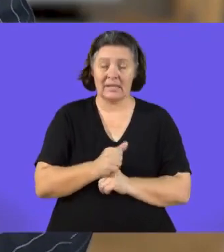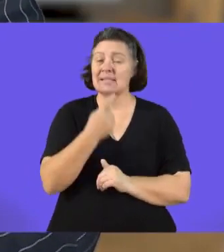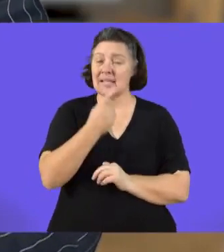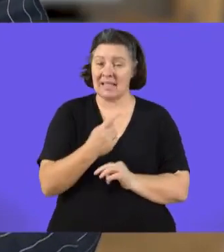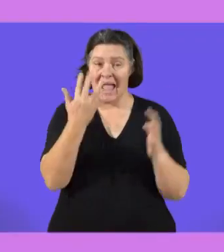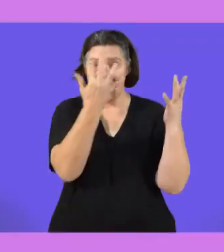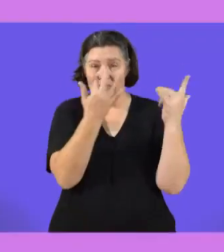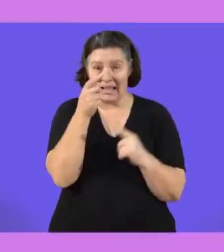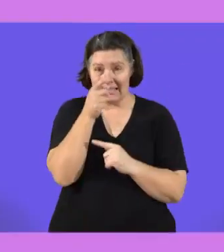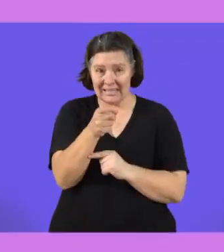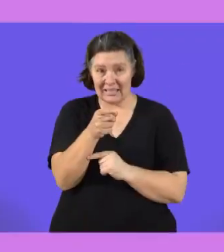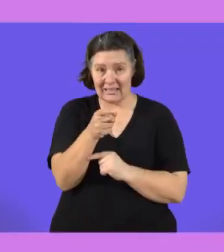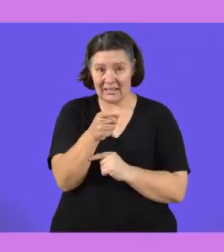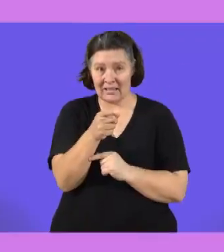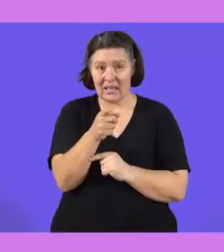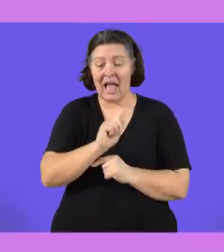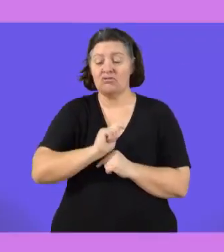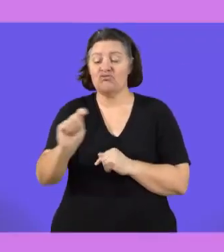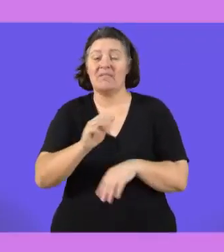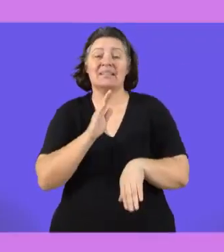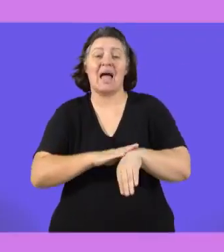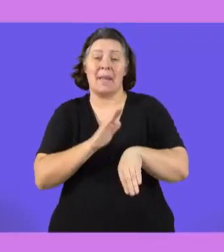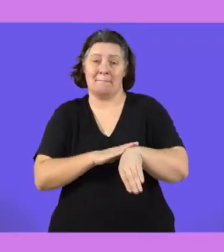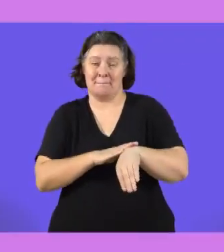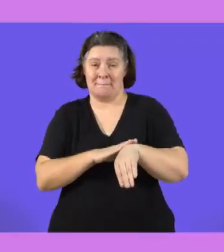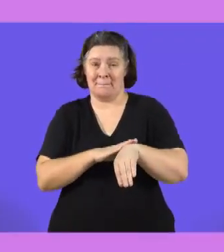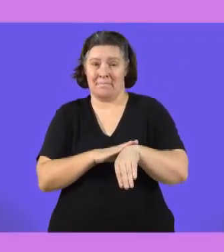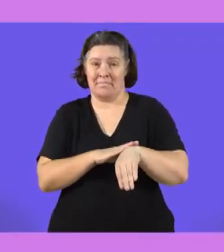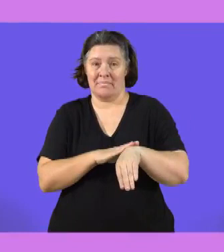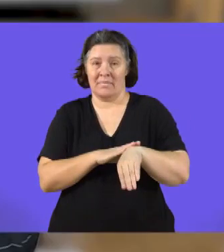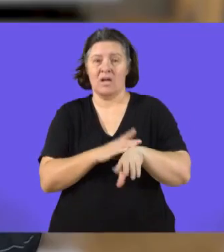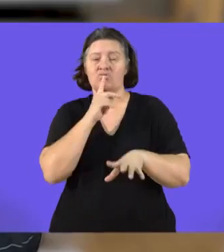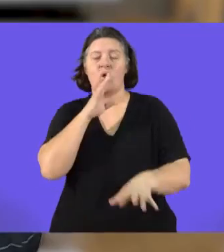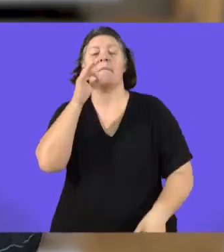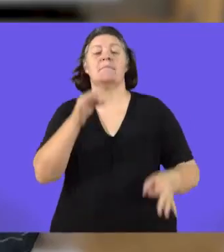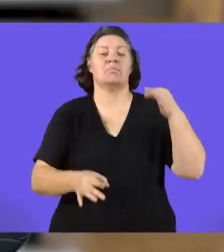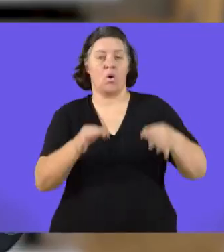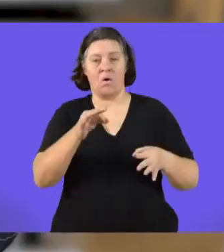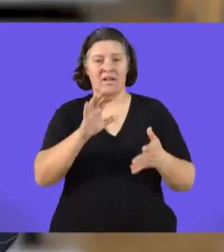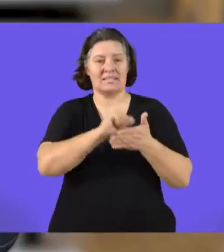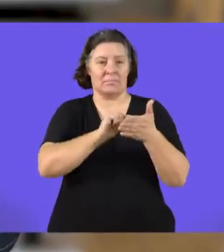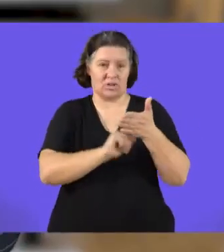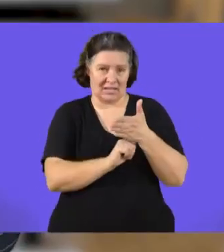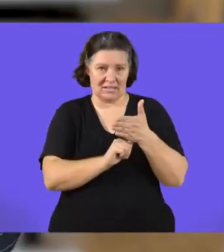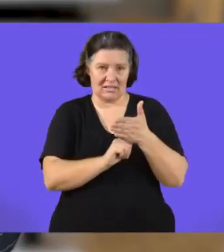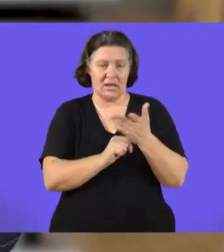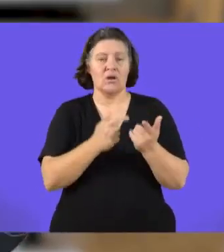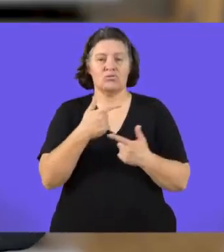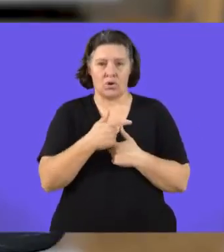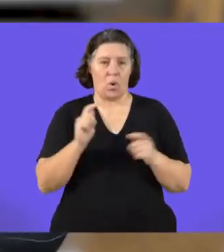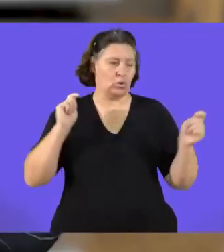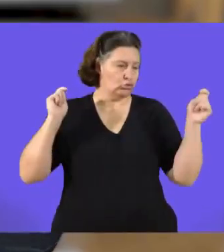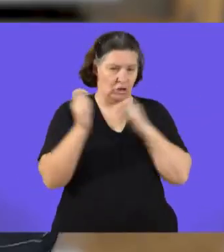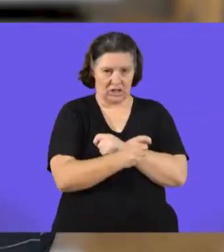says, calculate his traveling time. Now this part we call manipulation of the subject of the formula. So